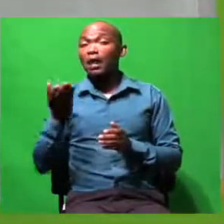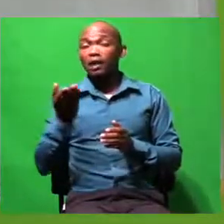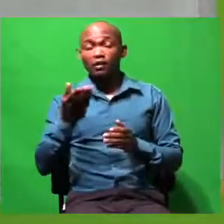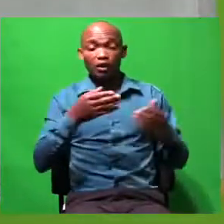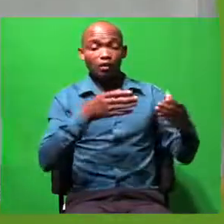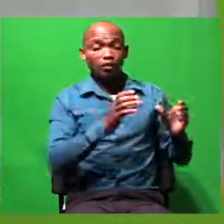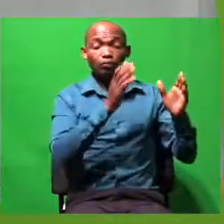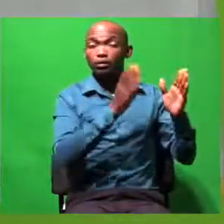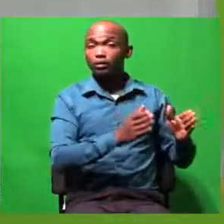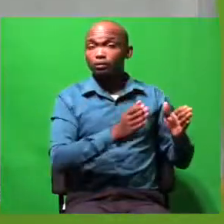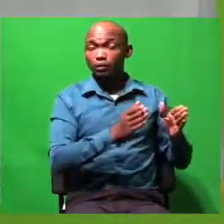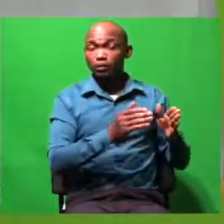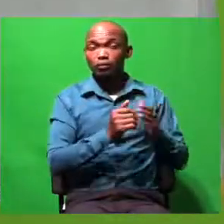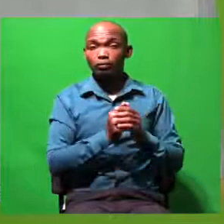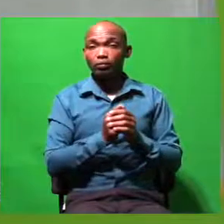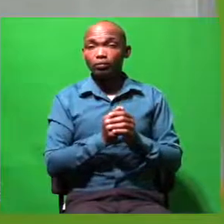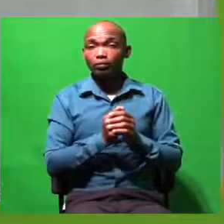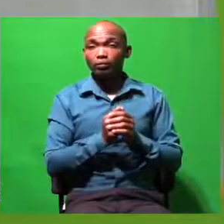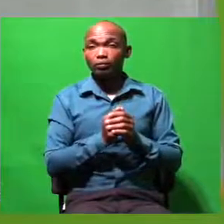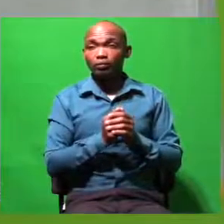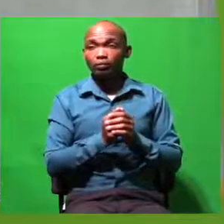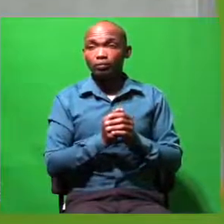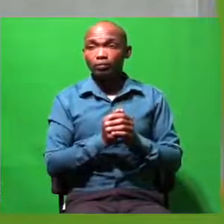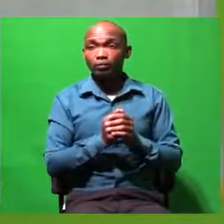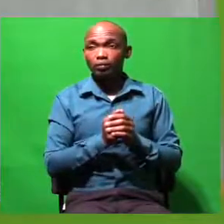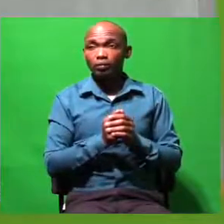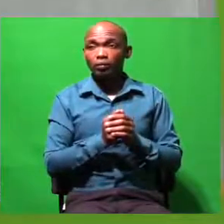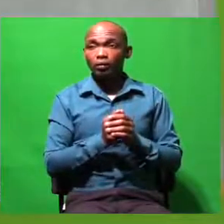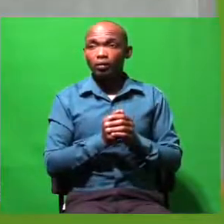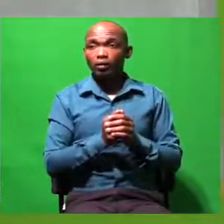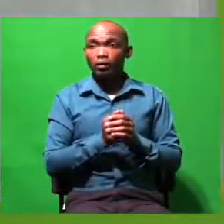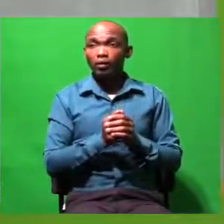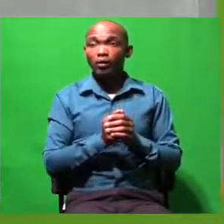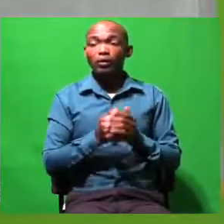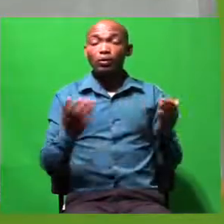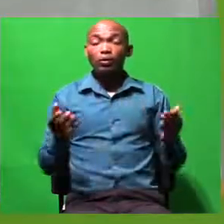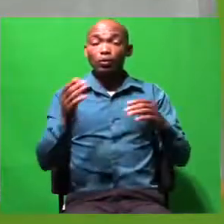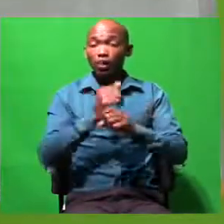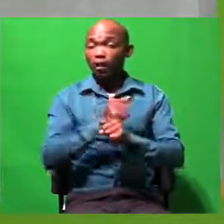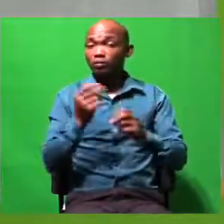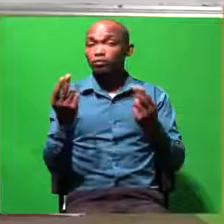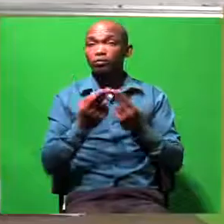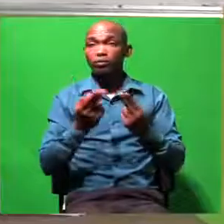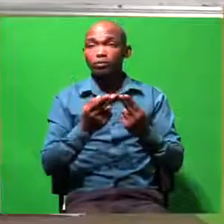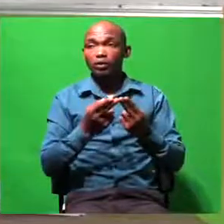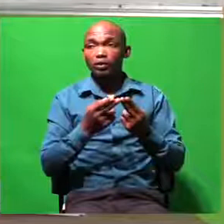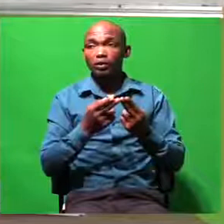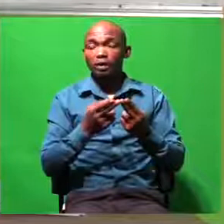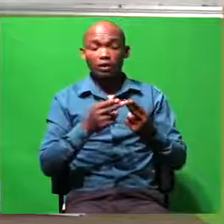So another one is the street children. We have the street children also.